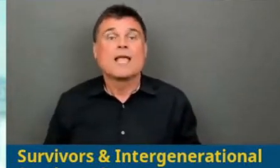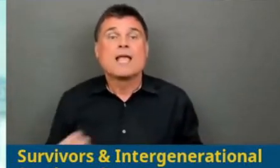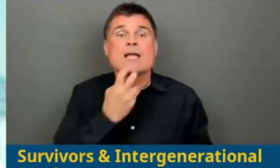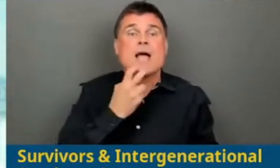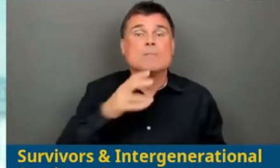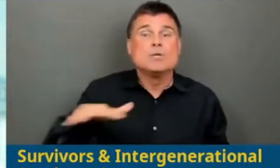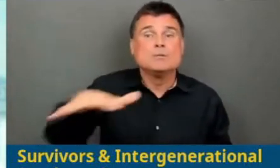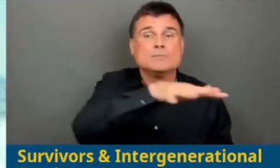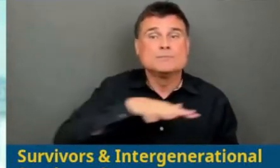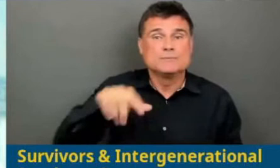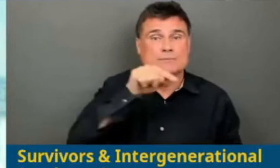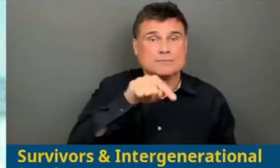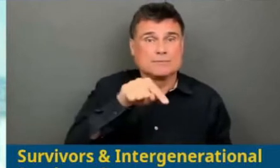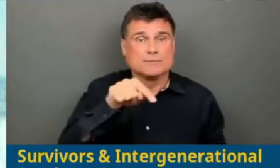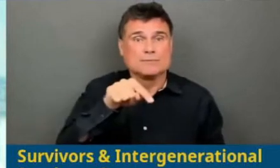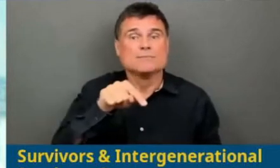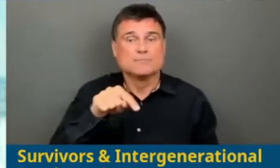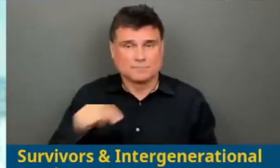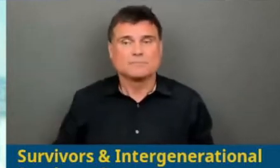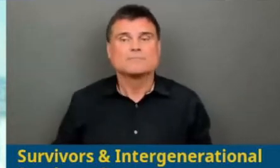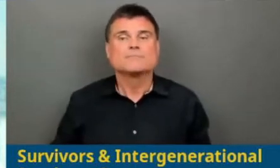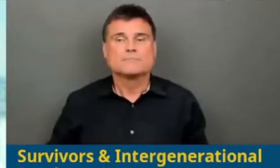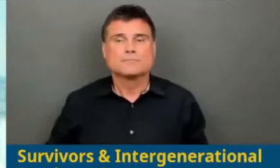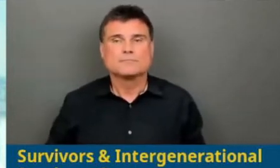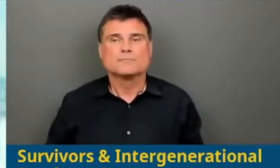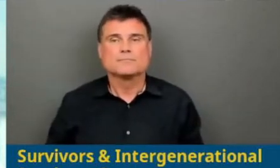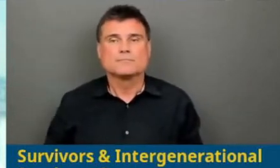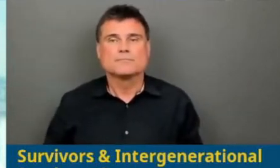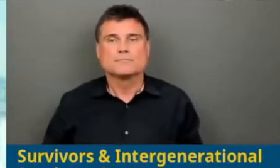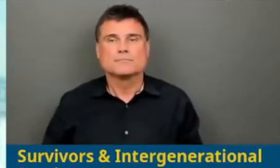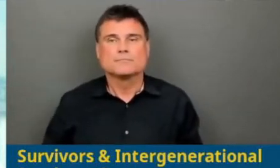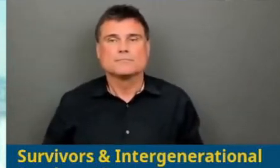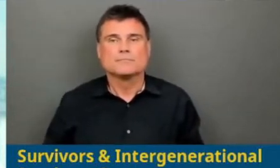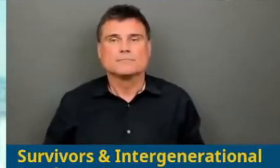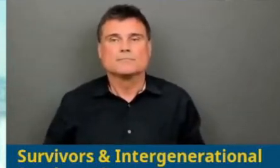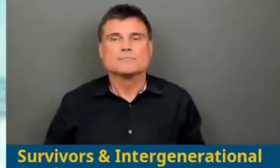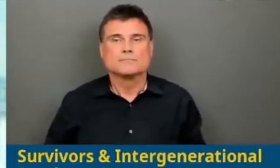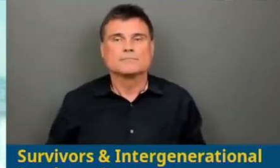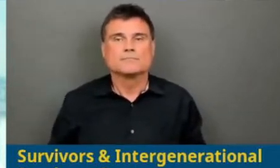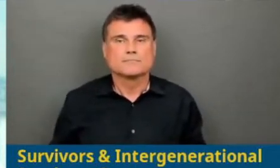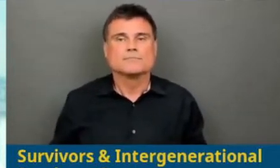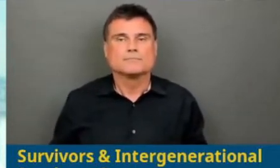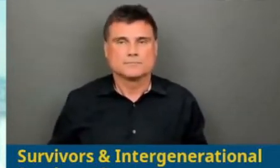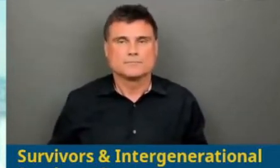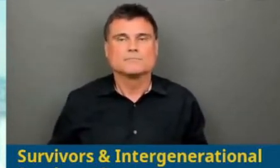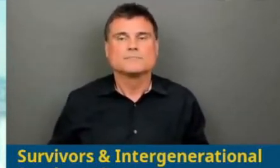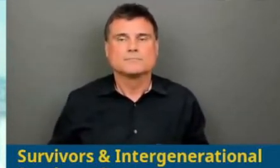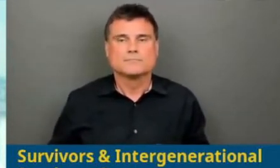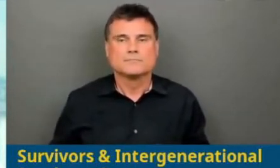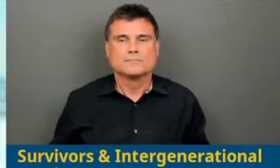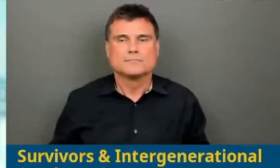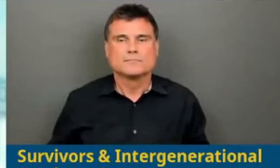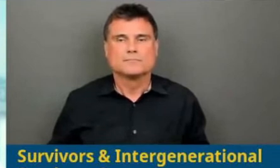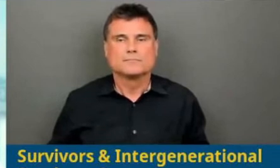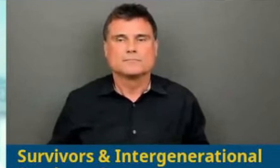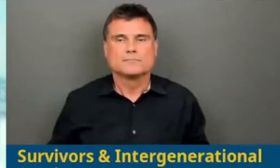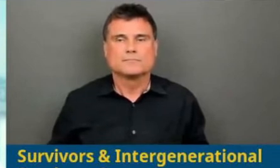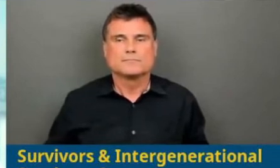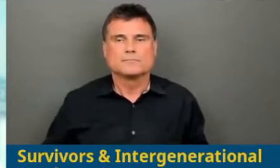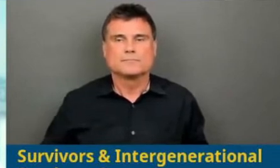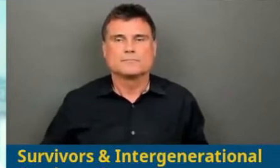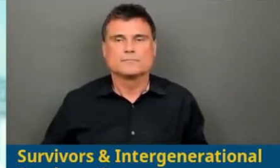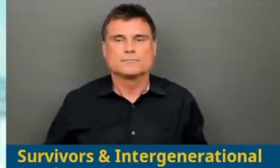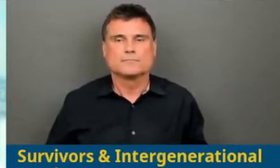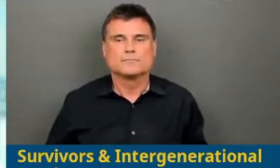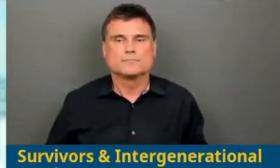leadership and strength. They announced their preliminary findings, as Minister Mark announced in May, and then